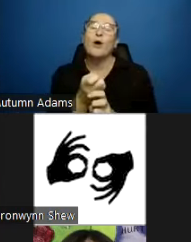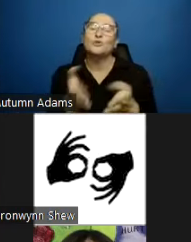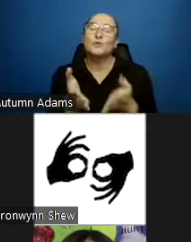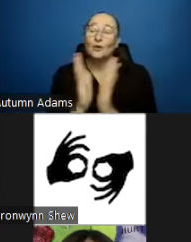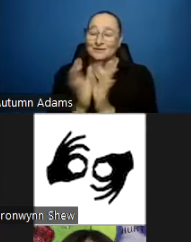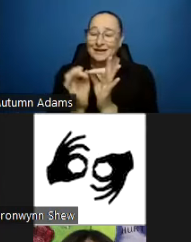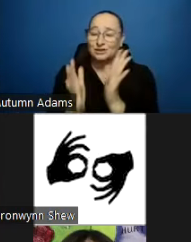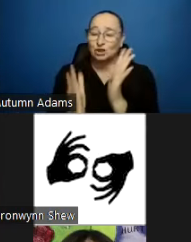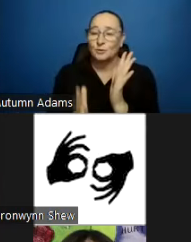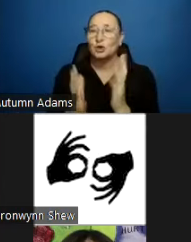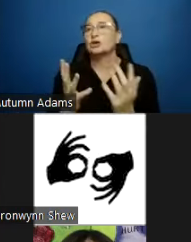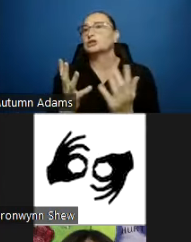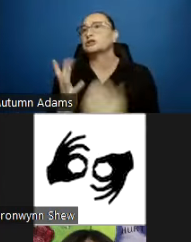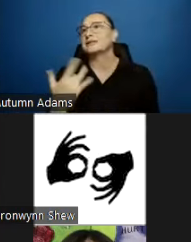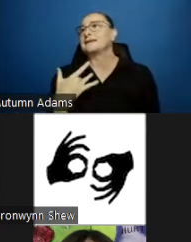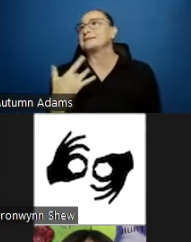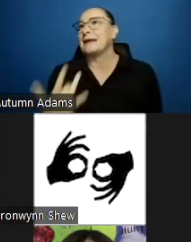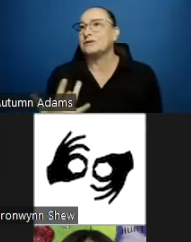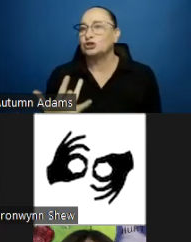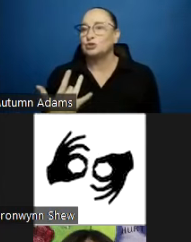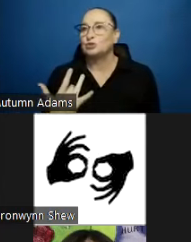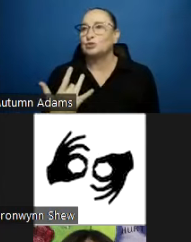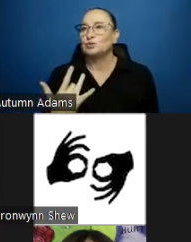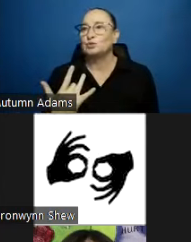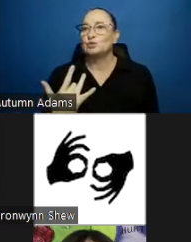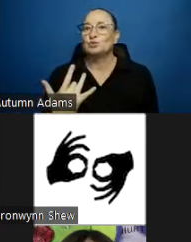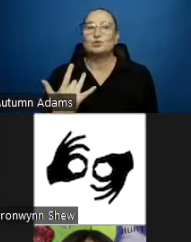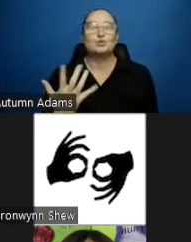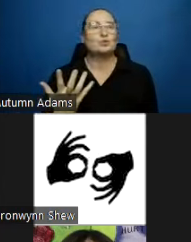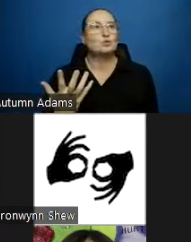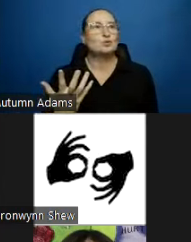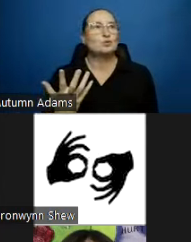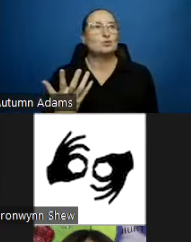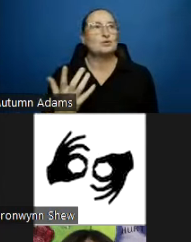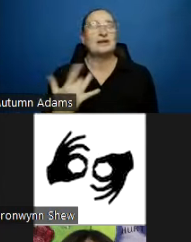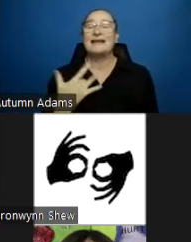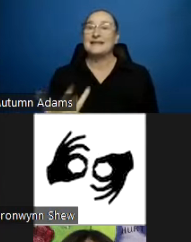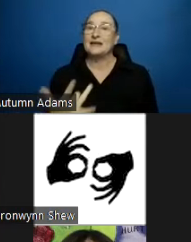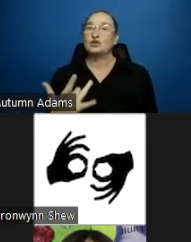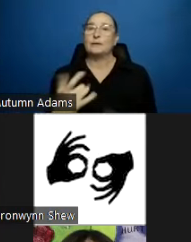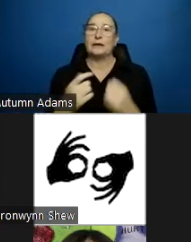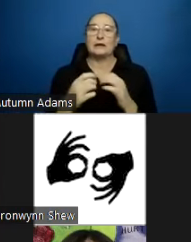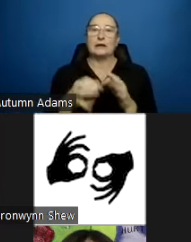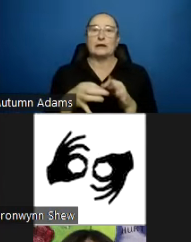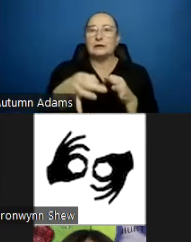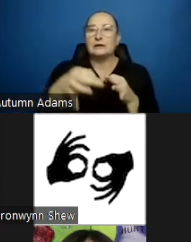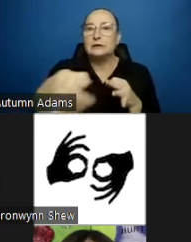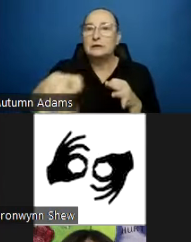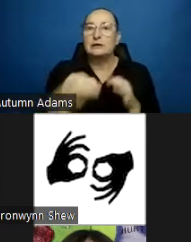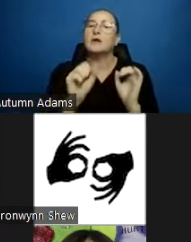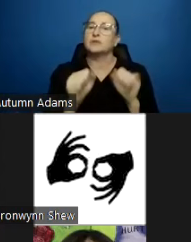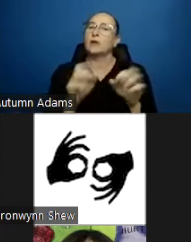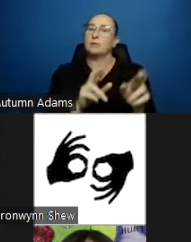interpreters tend to, they tend to be booked out. So it's best if you could be prepared ahead